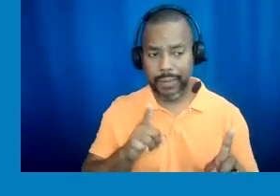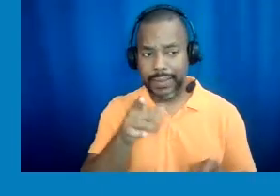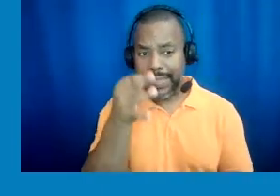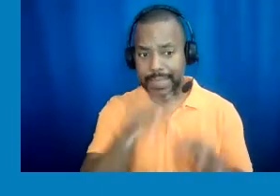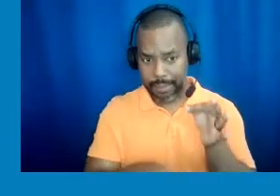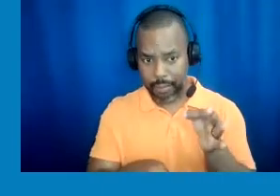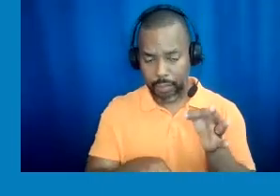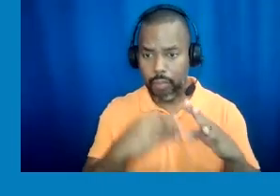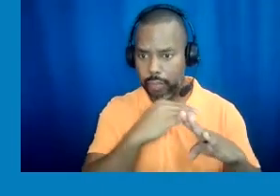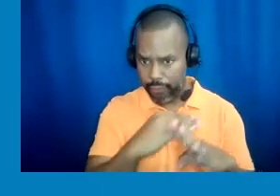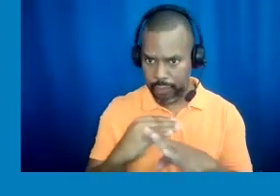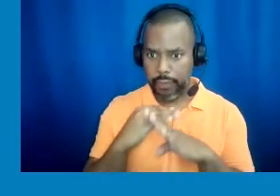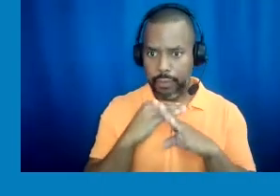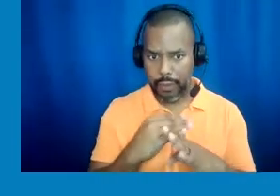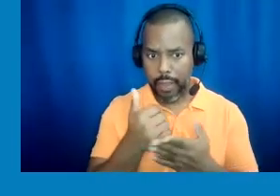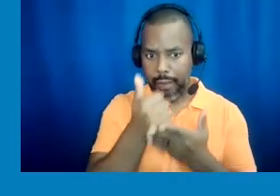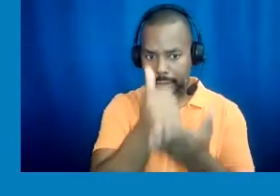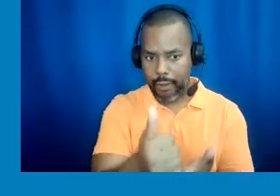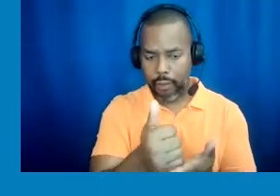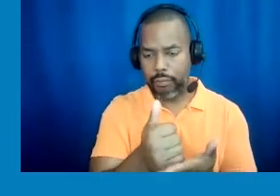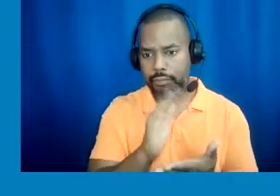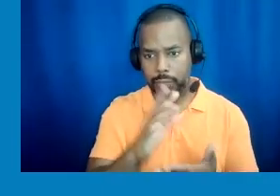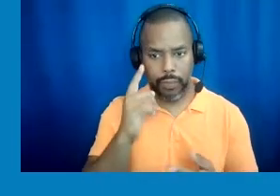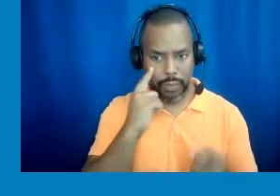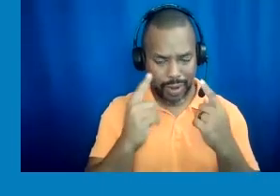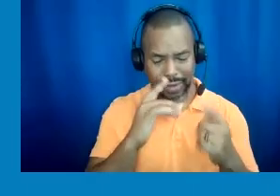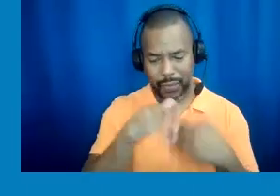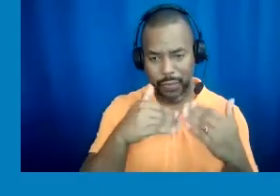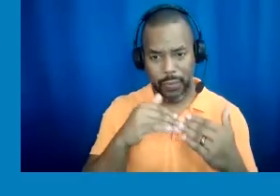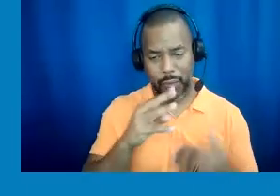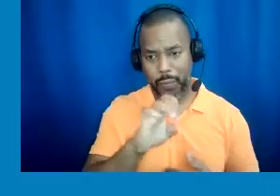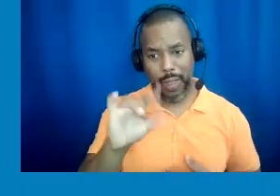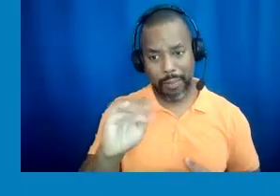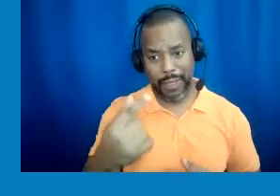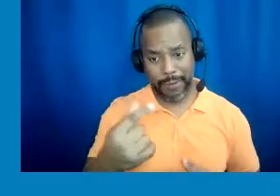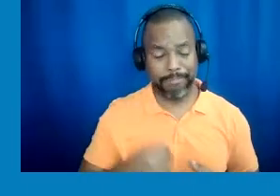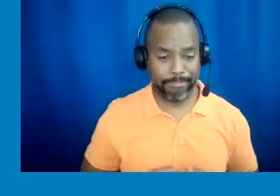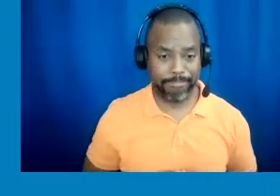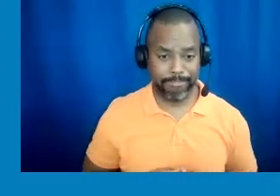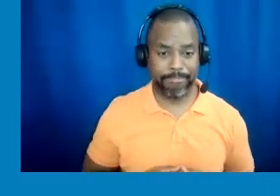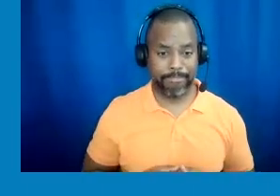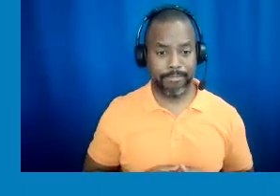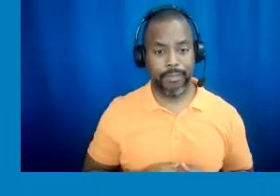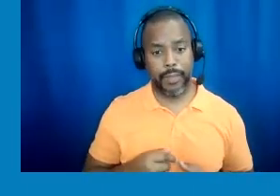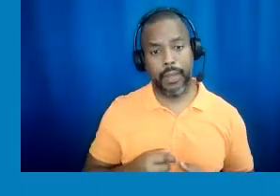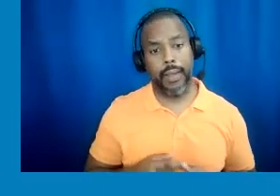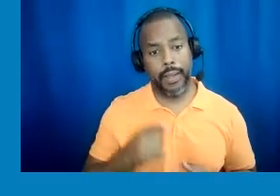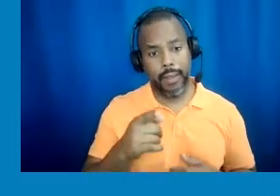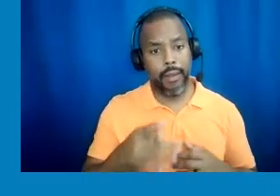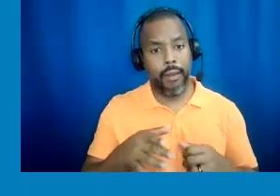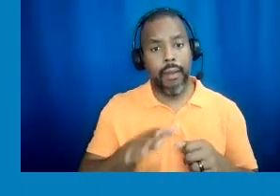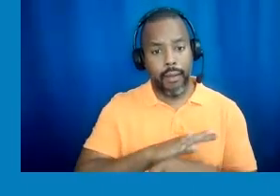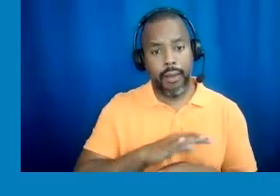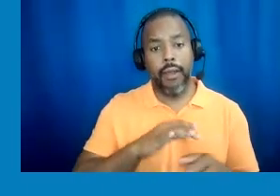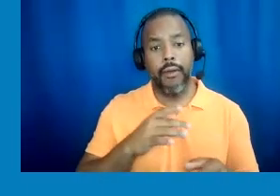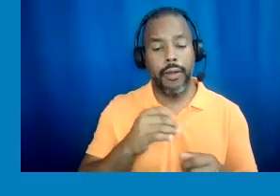preventative step to help protect your eyes and your overall well-being. Your VSP plan covers an annual eye exam